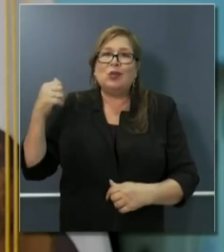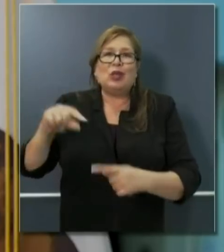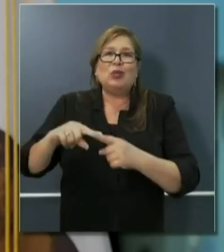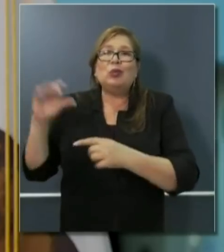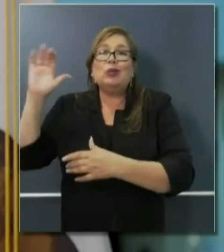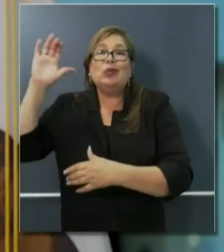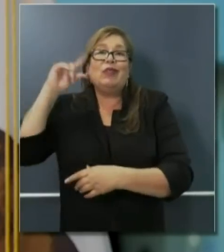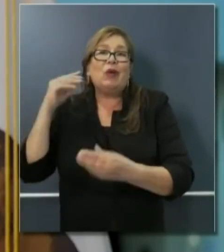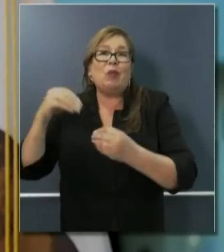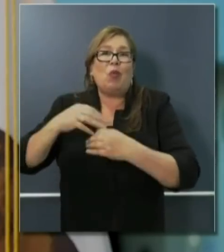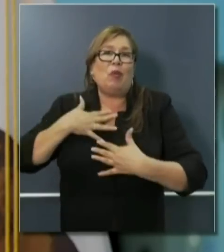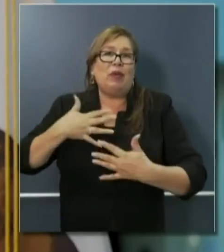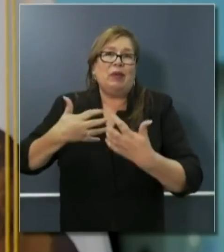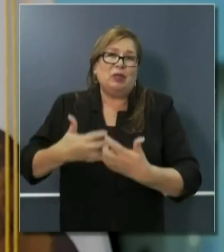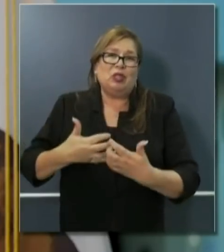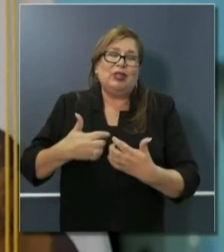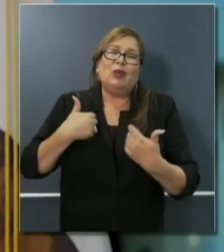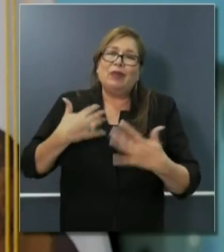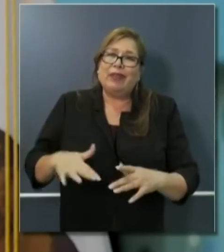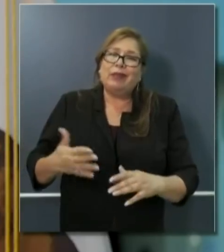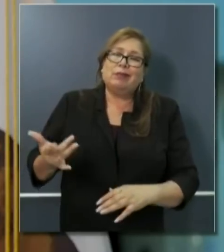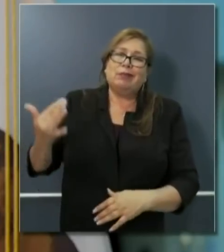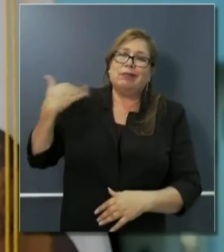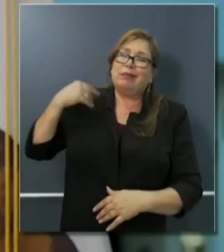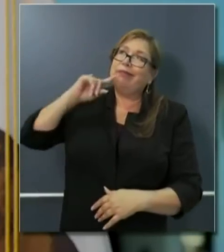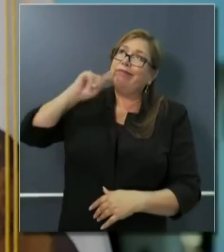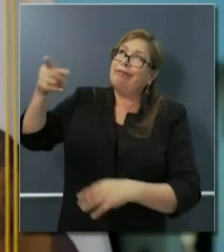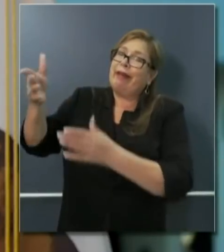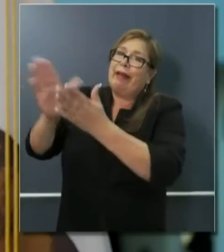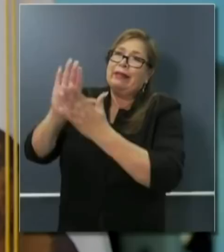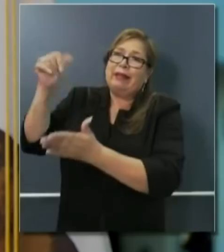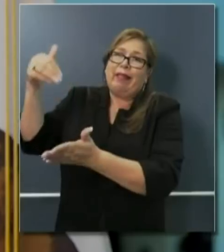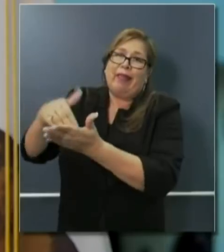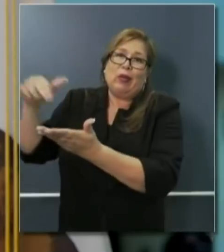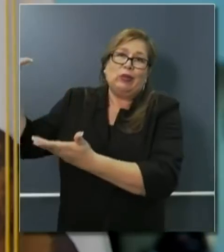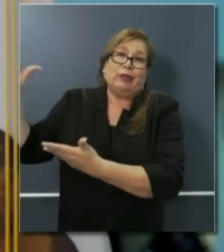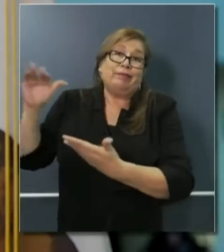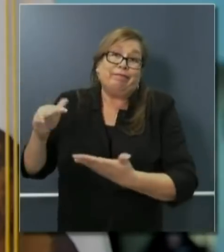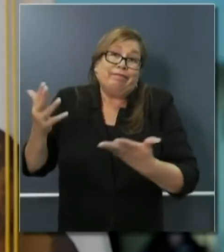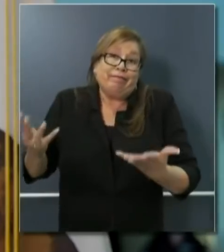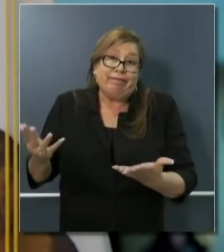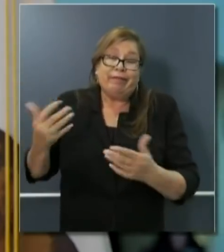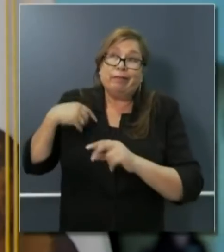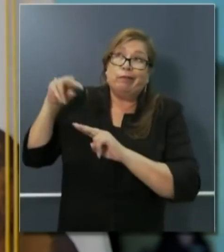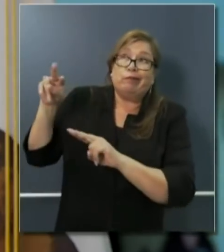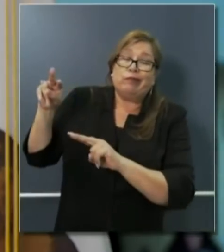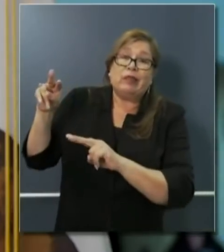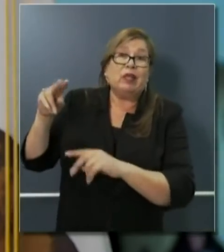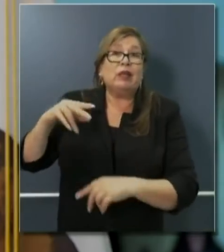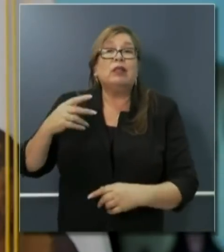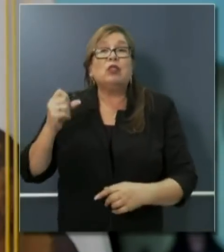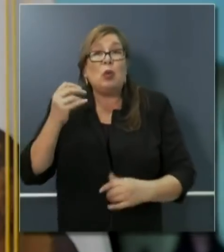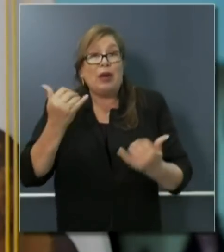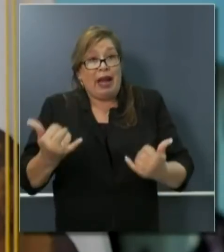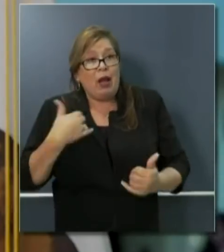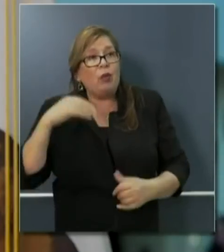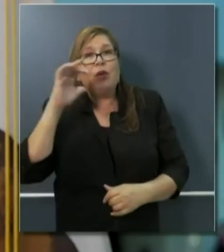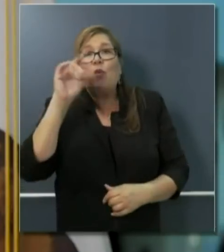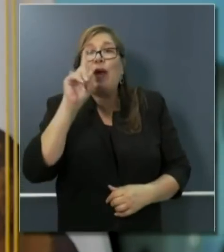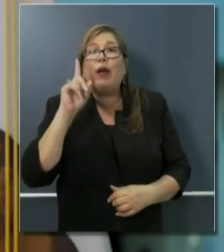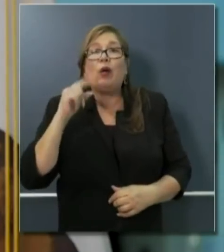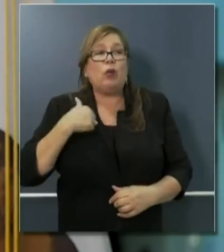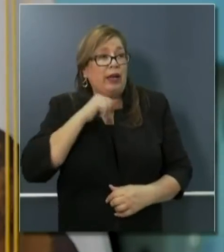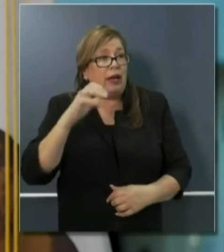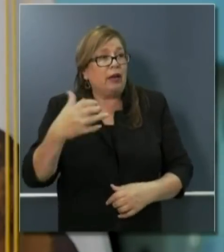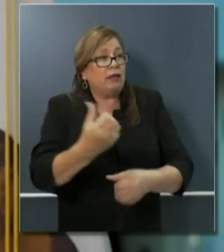had that request in for some time. And so that goes specifically to where are we going to get those additional 10,000. If